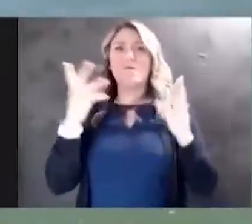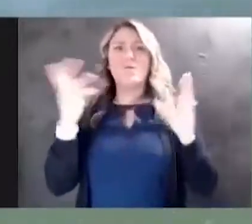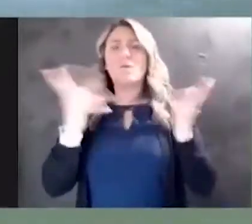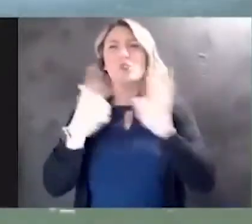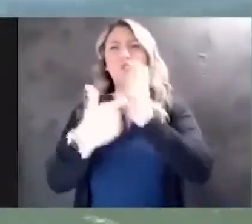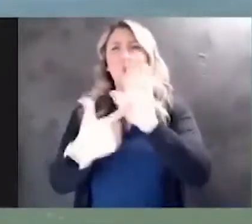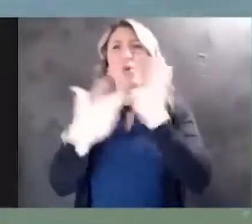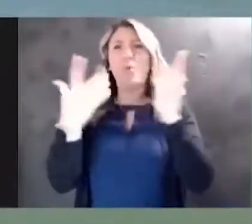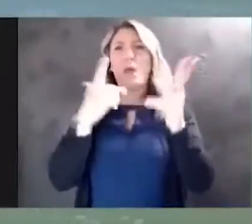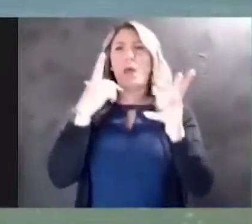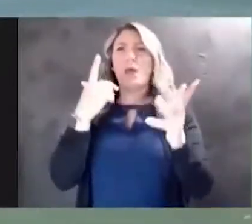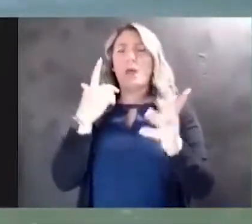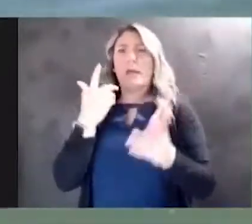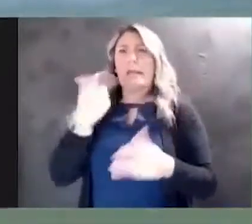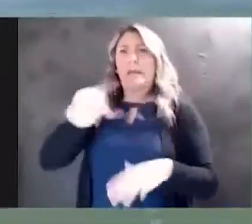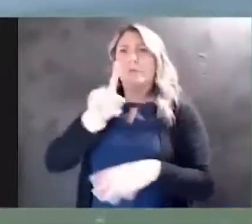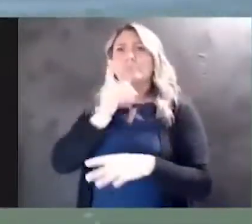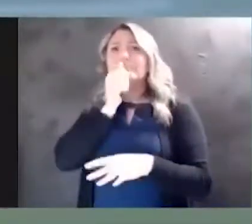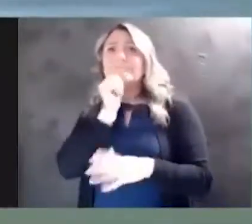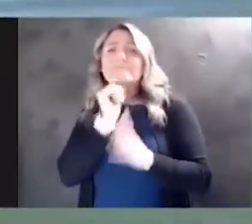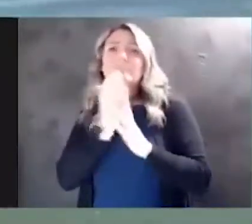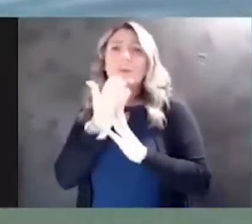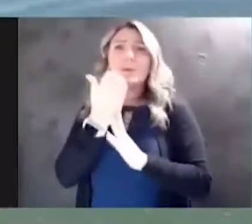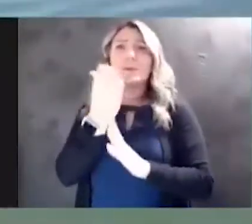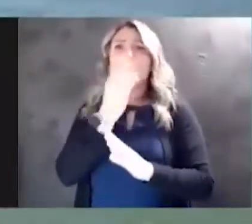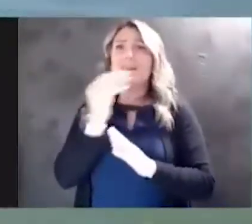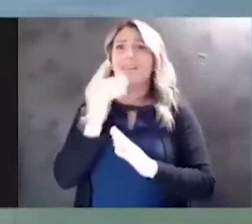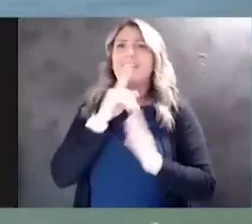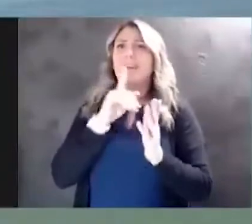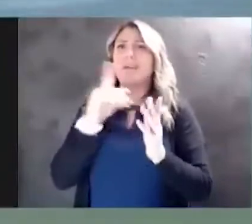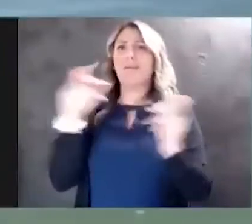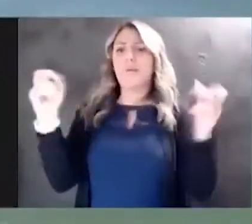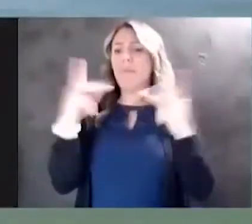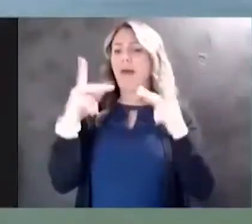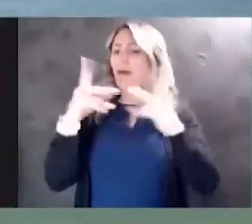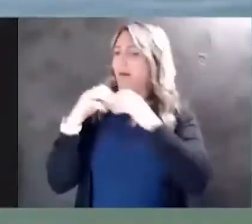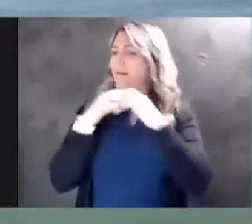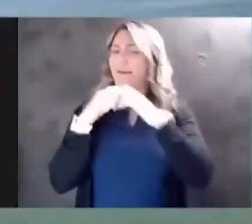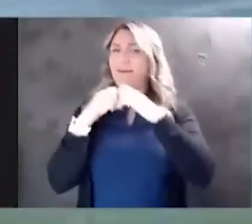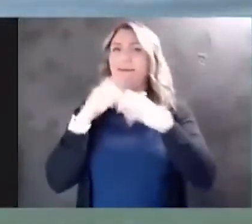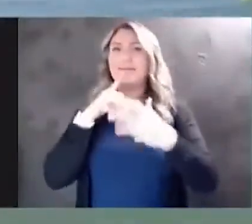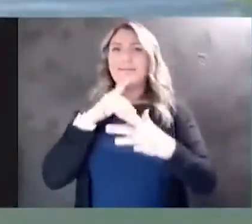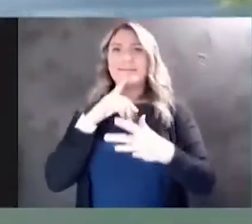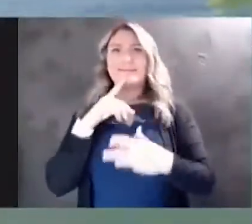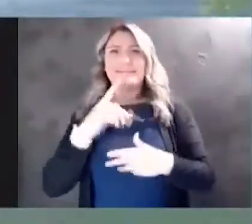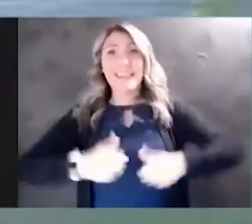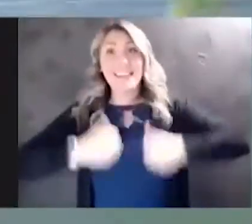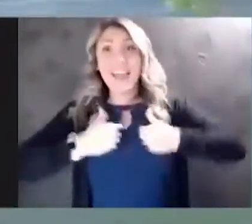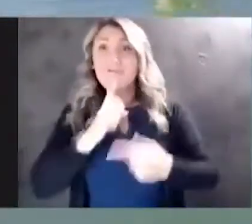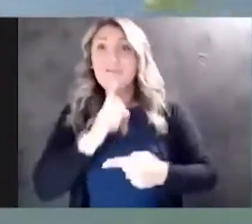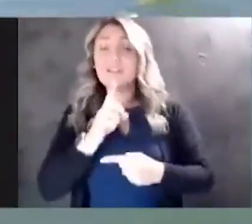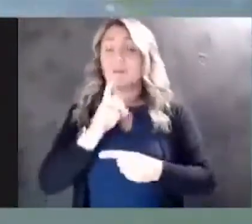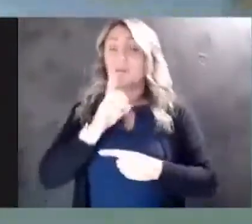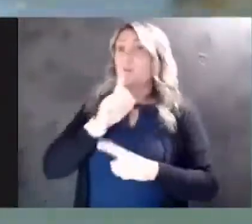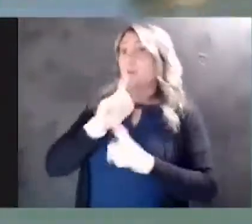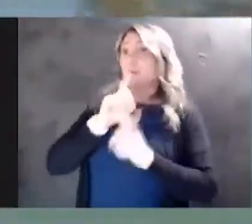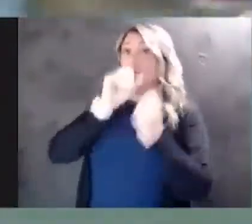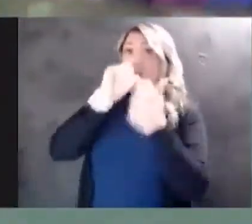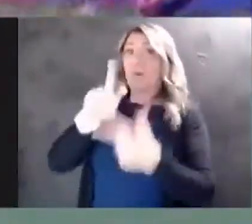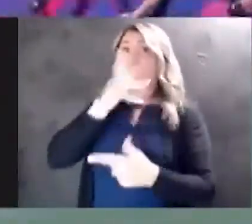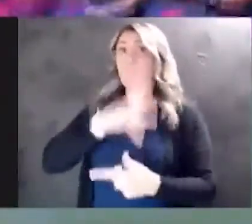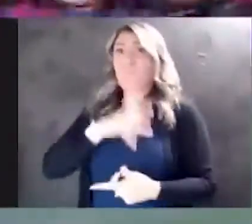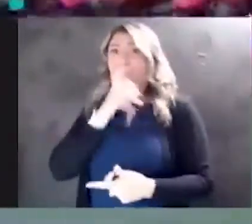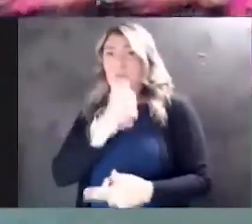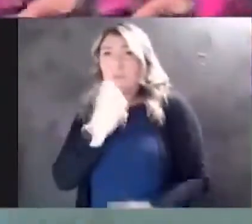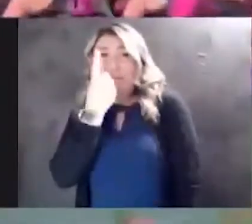and have that camaraderie and get back to life. I think, essentially all of these women, I don't think any of them